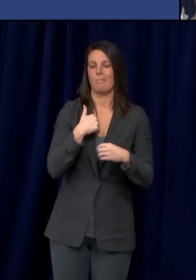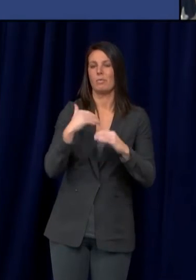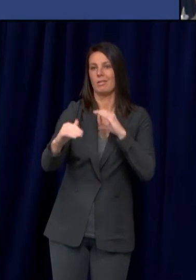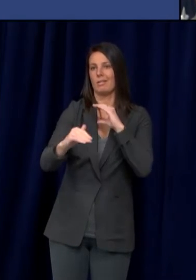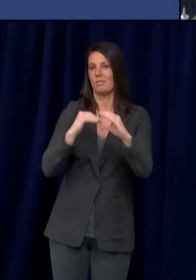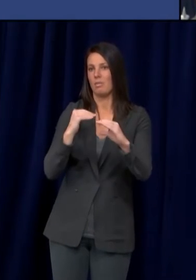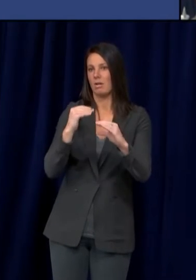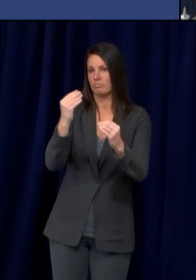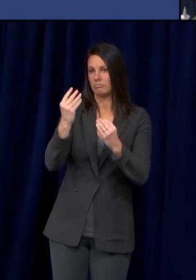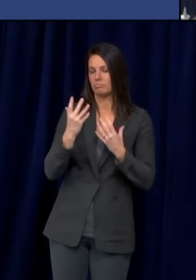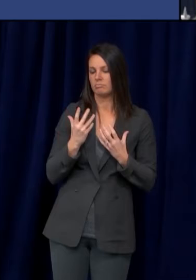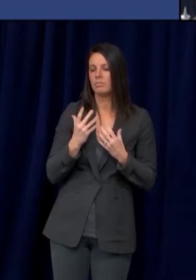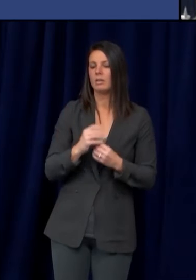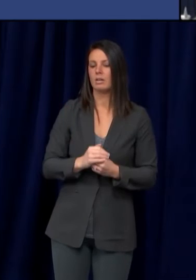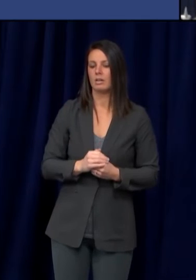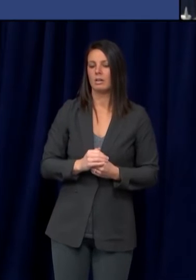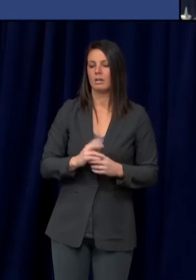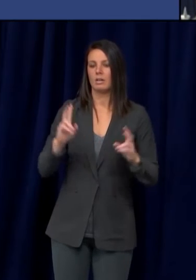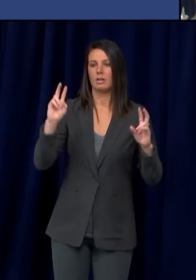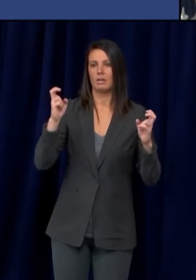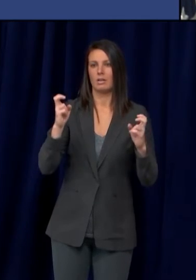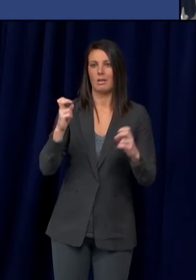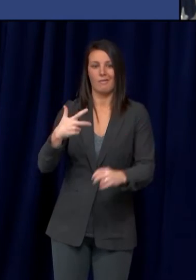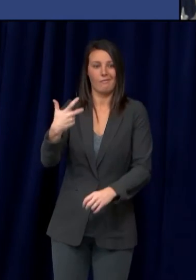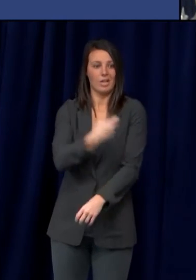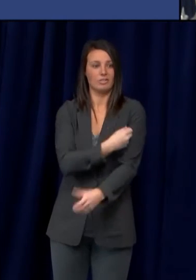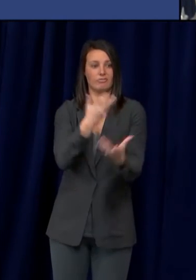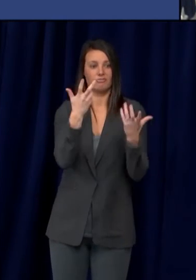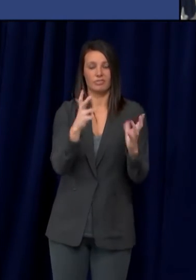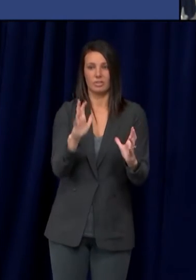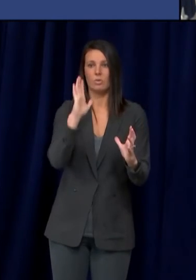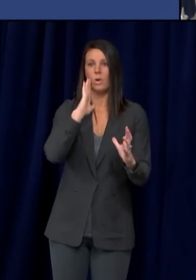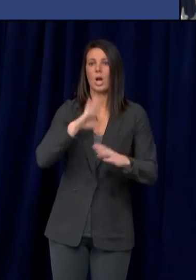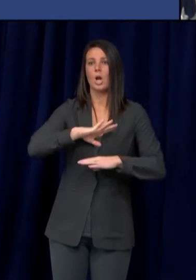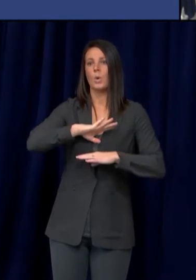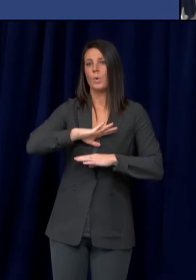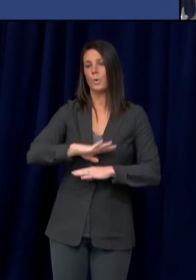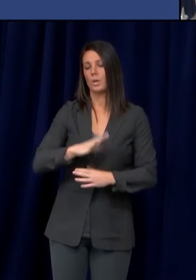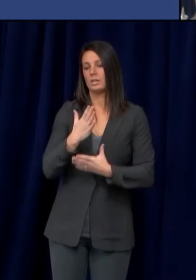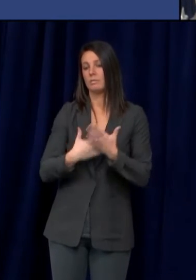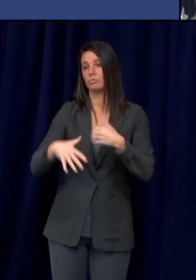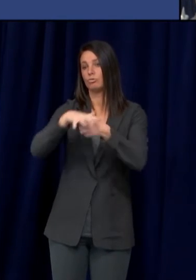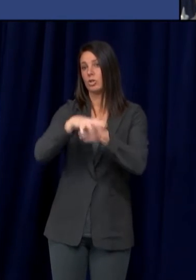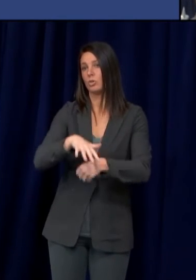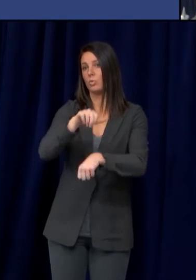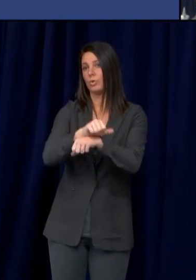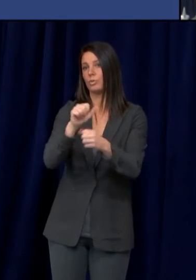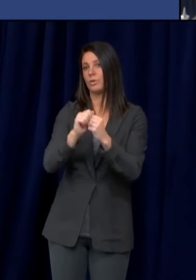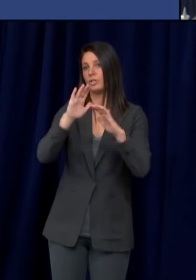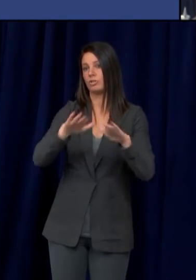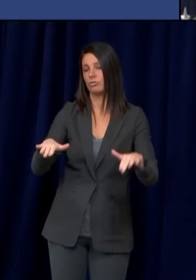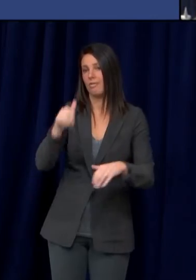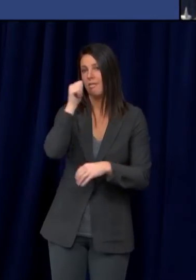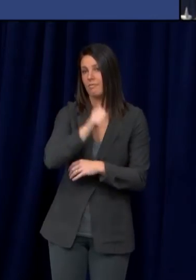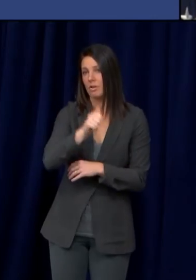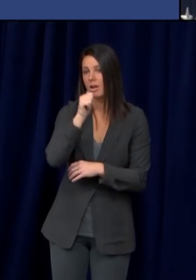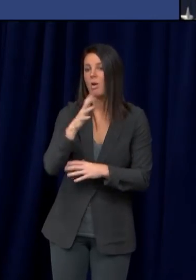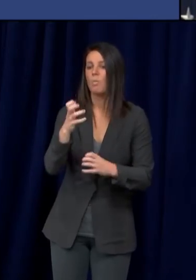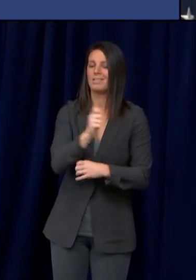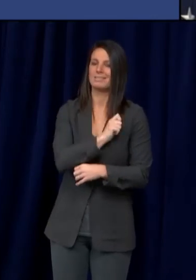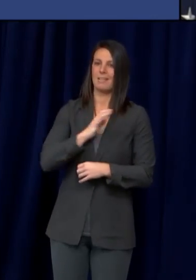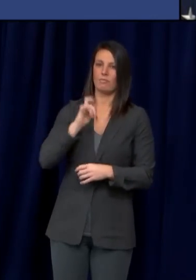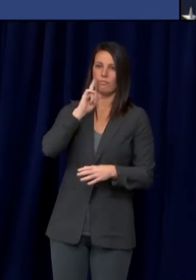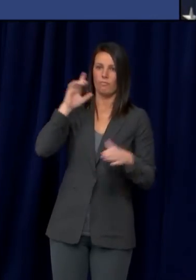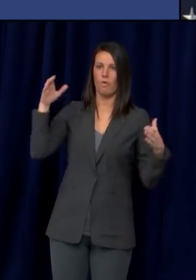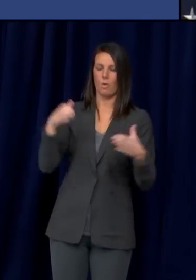to me this morning. She said, quote, being vaccinated will definitely ease some of the stress of working with children every day and allow staff to focus on the